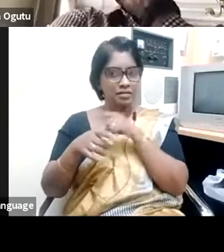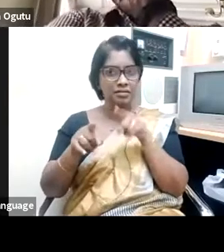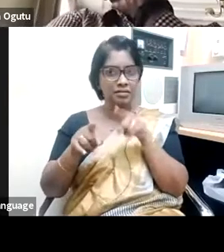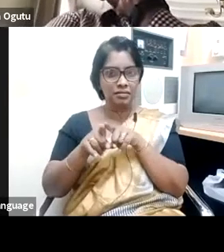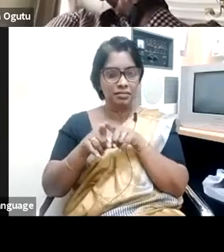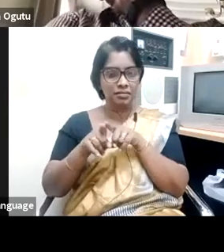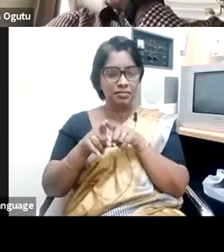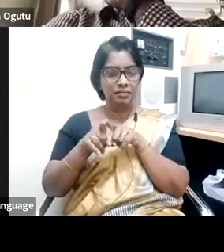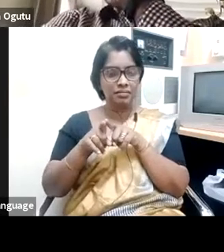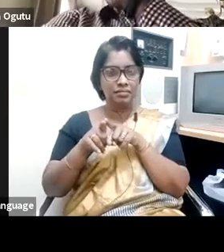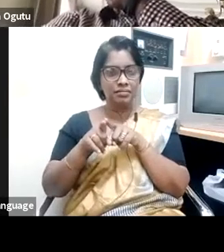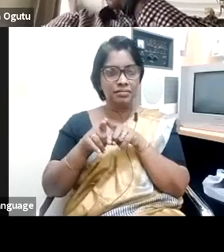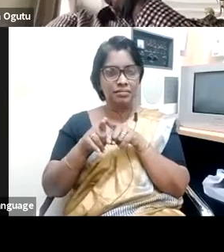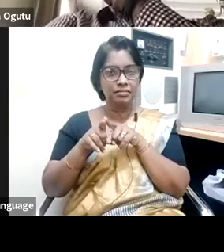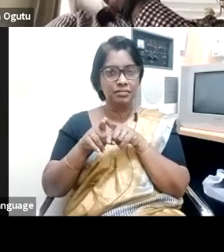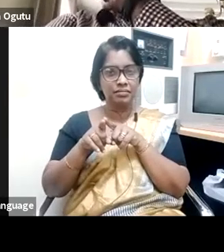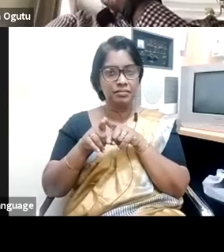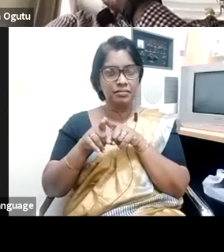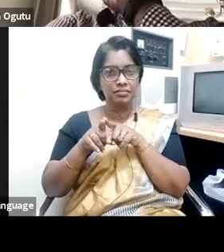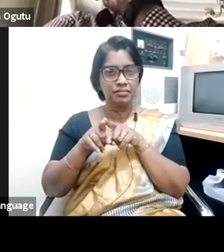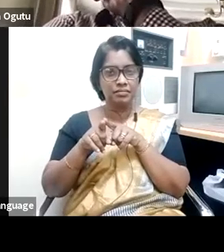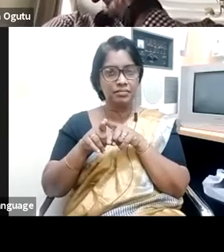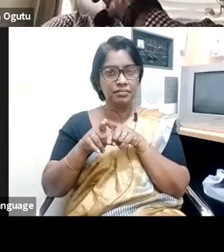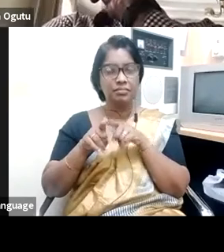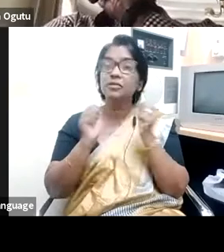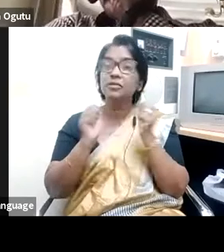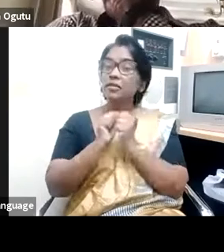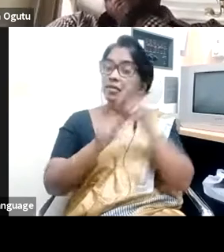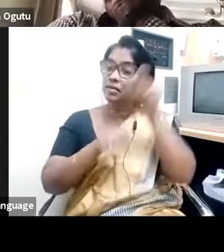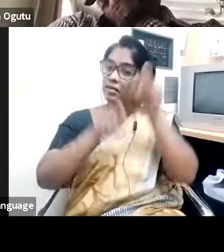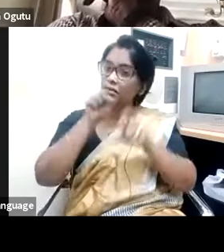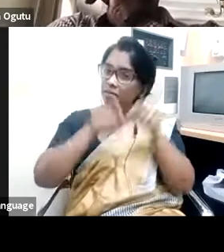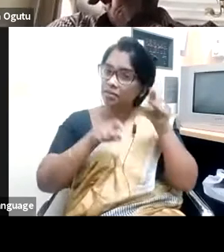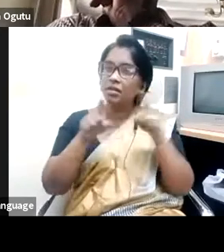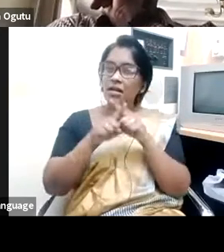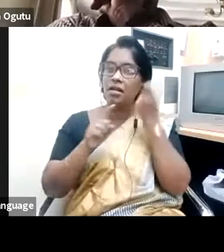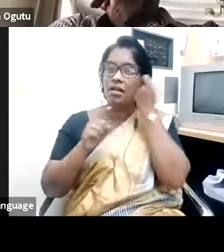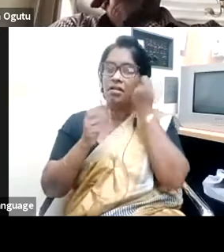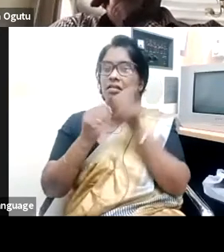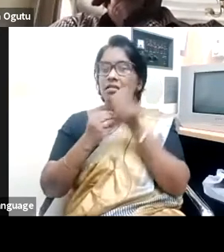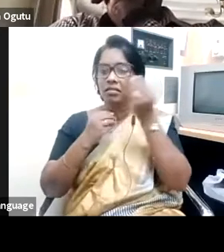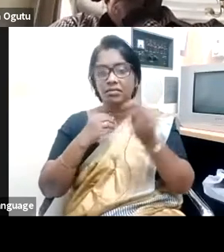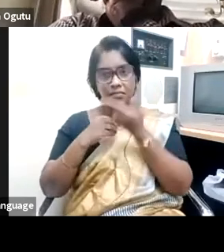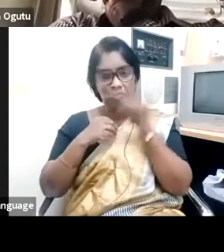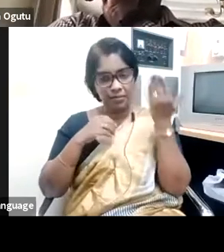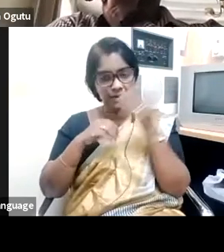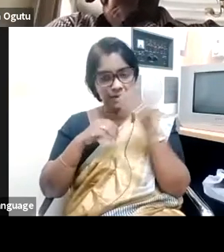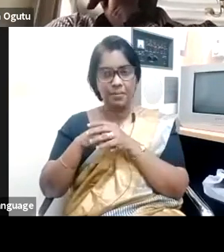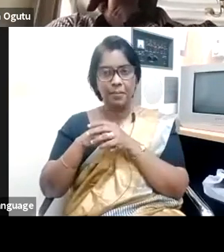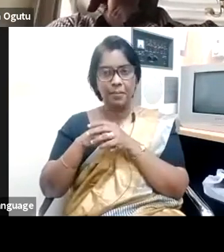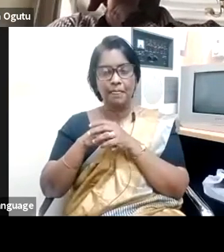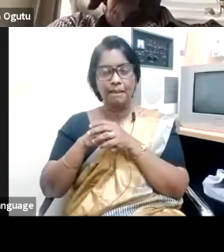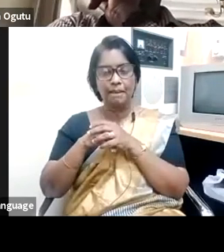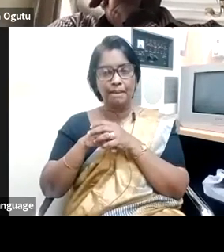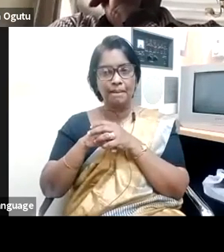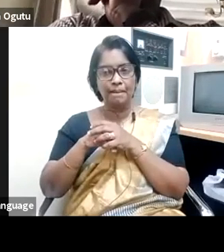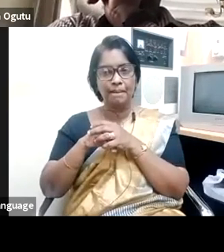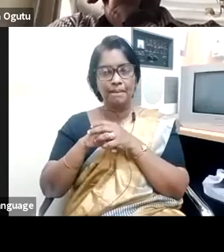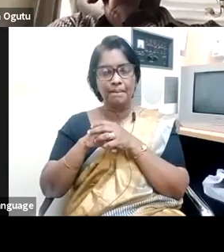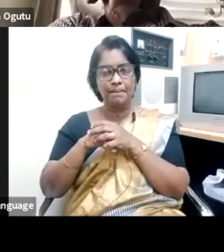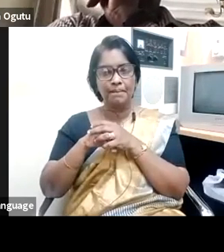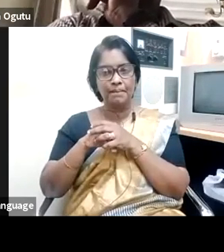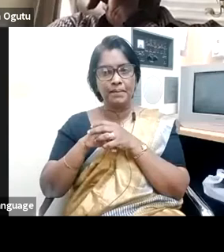for employees who have a great idea that may have something to do with partnerships and